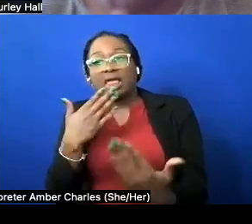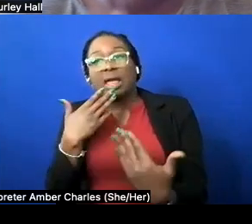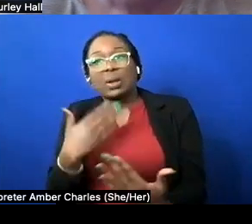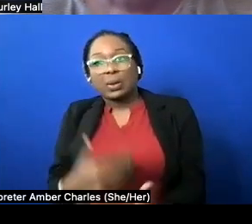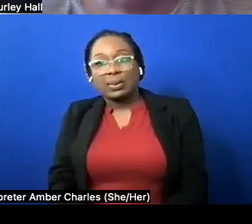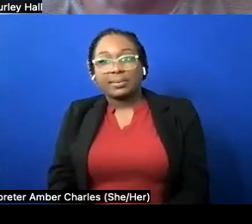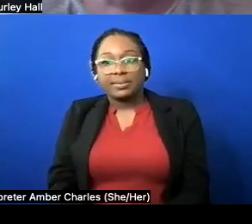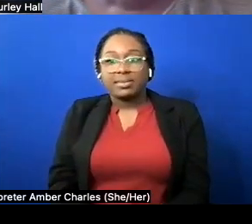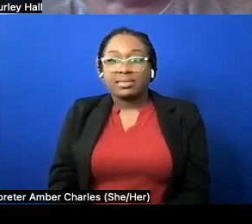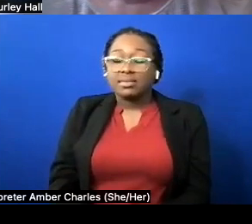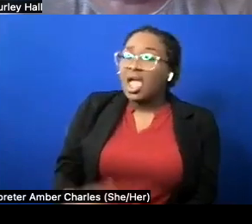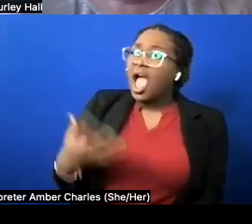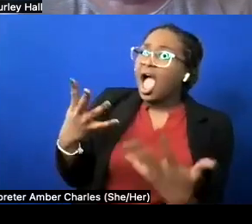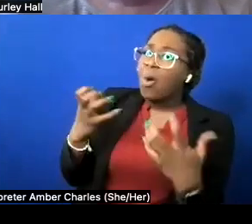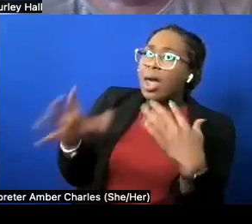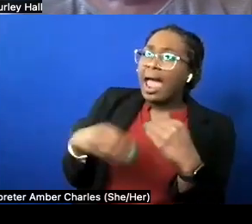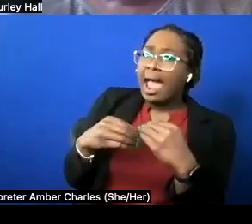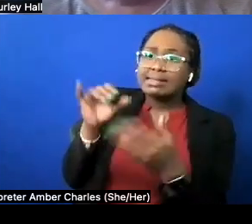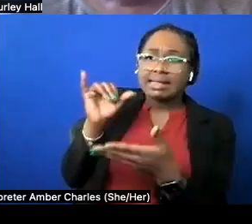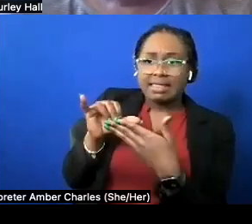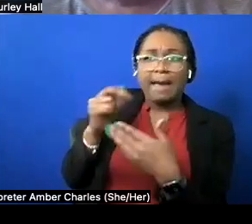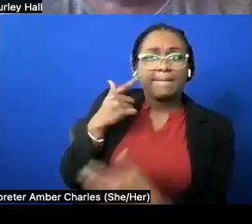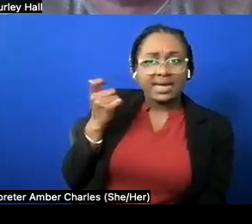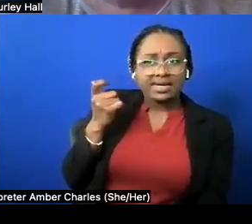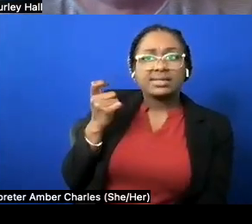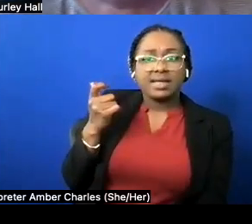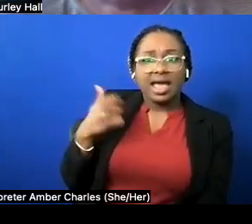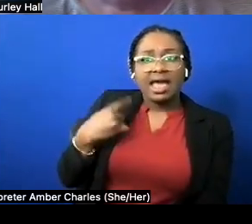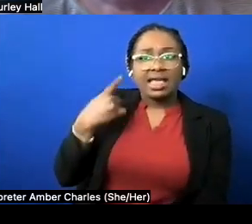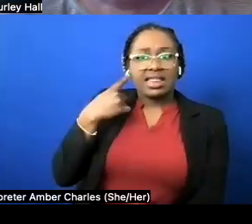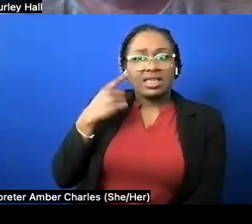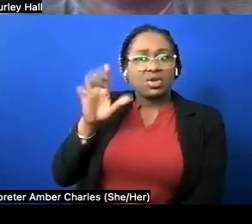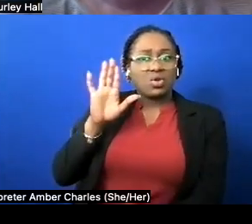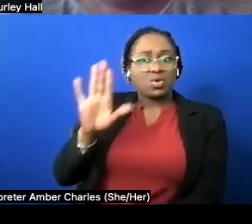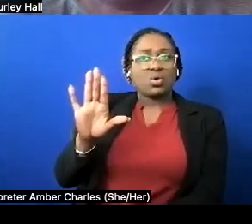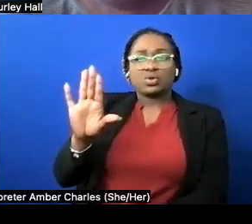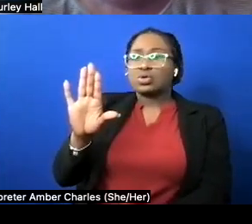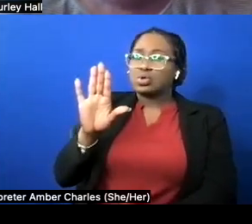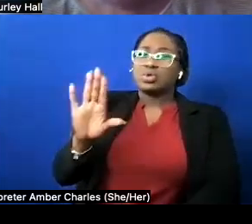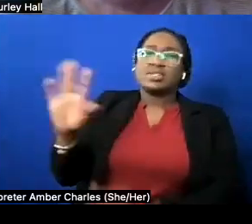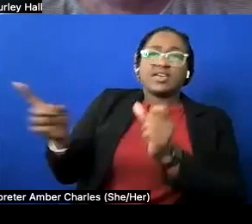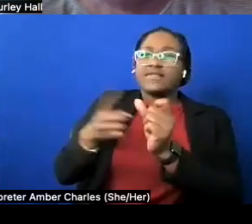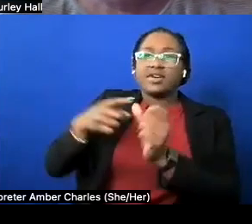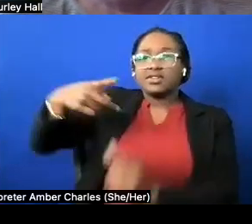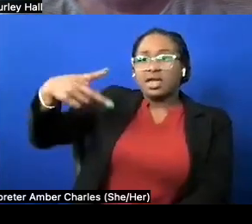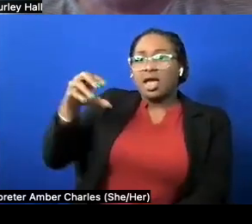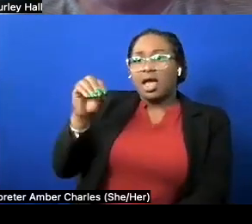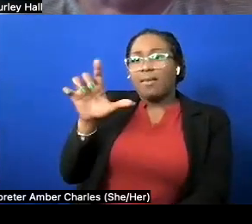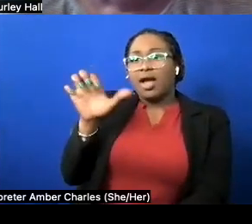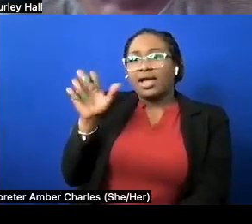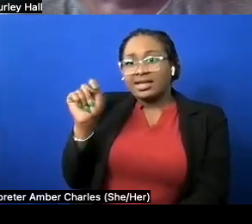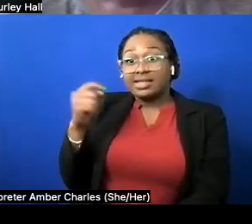Can I add to that? Because I think yours was one of the first podcasts that I actually guested